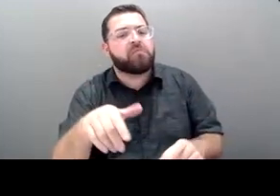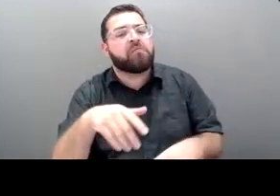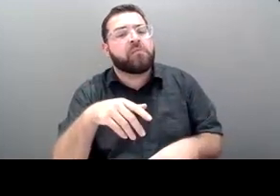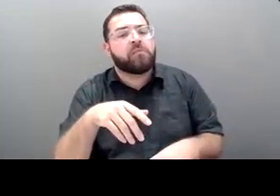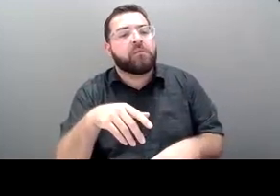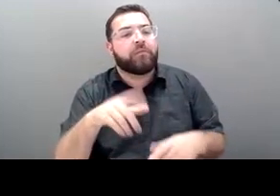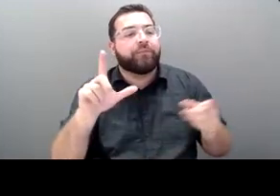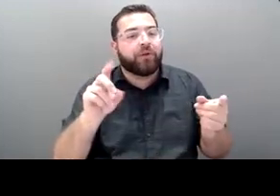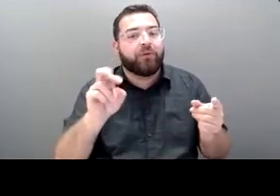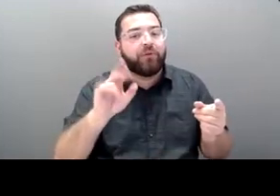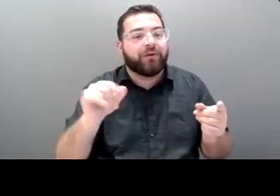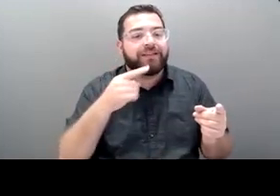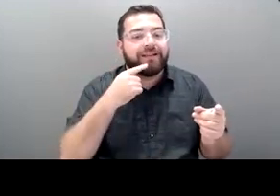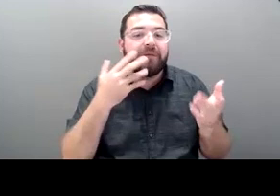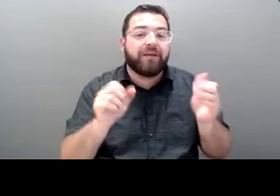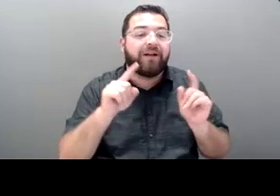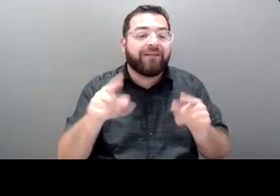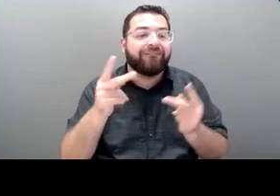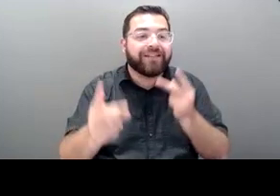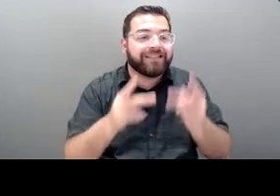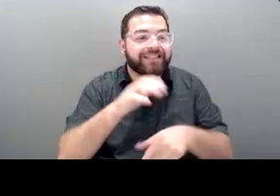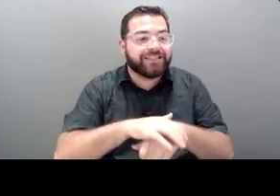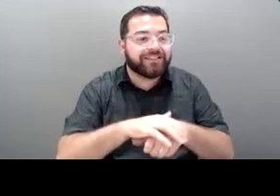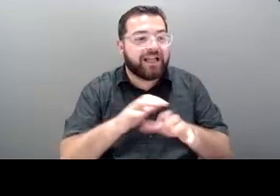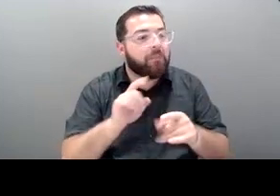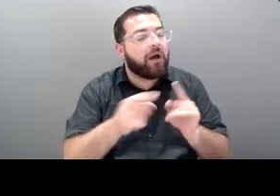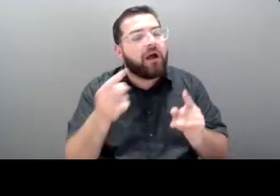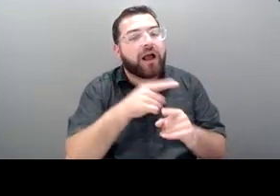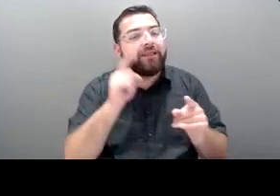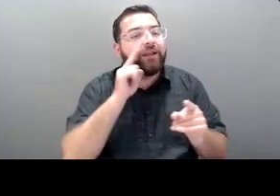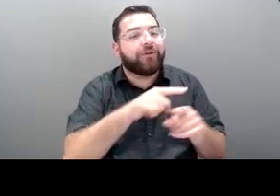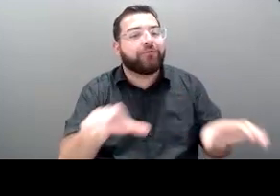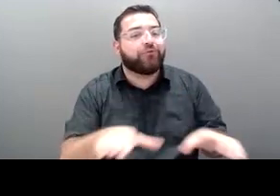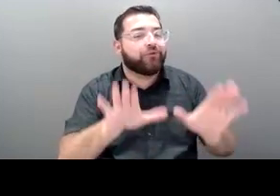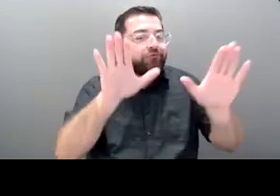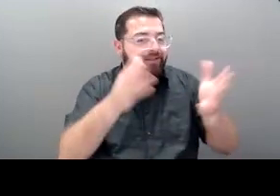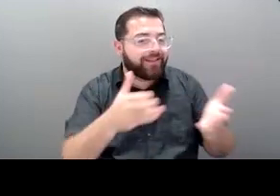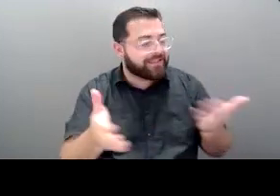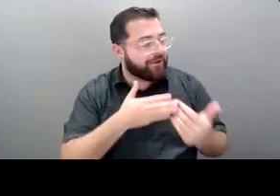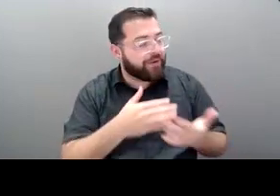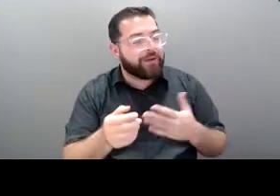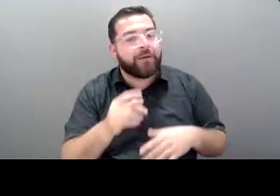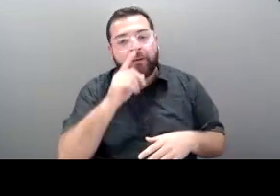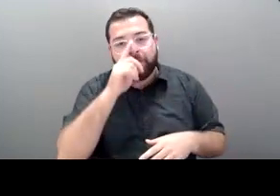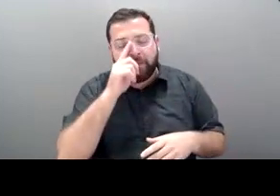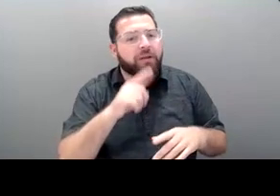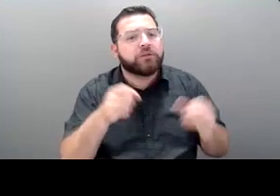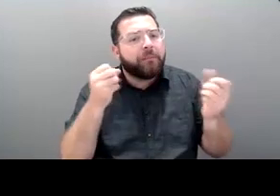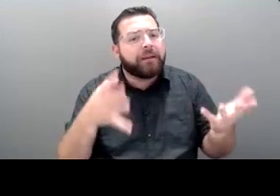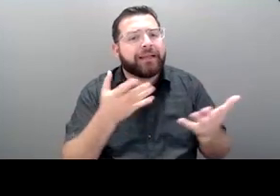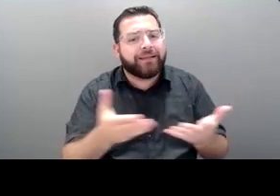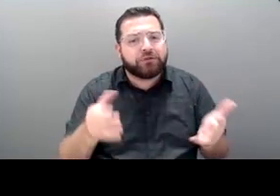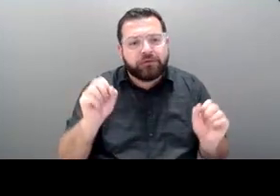Lori said I might come and visit English, or I think y'all are doing great things anyway. But there's all kinds of things you can do. You